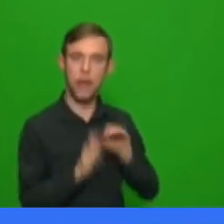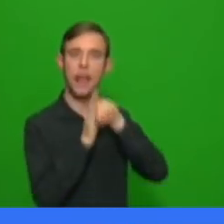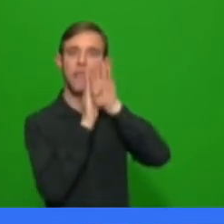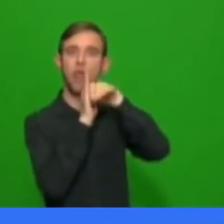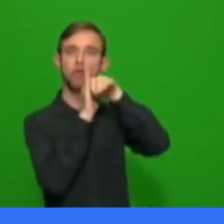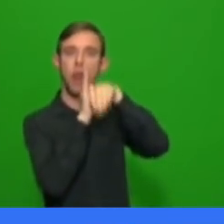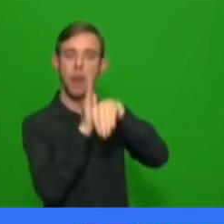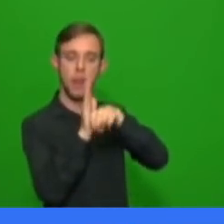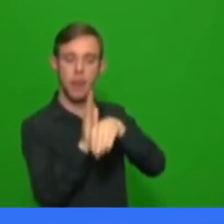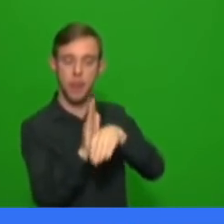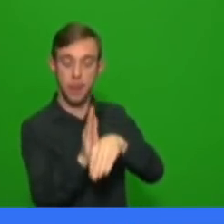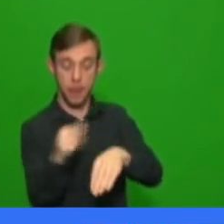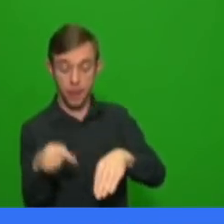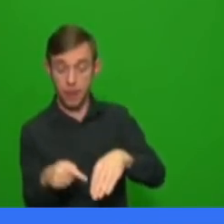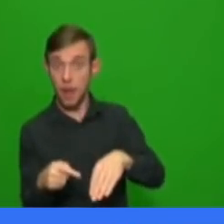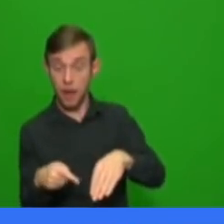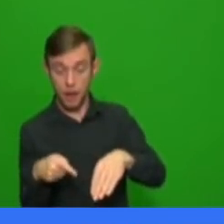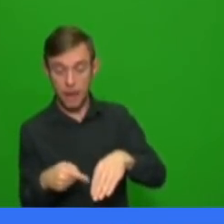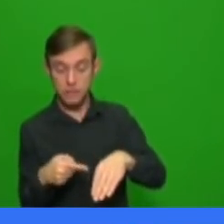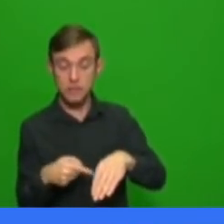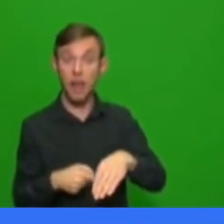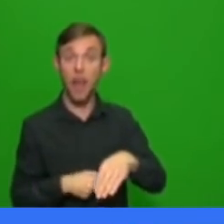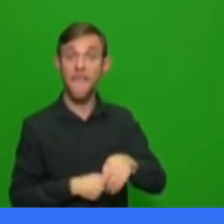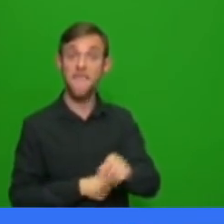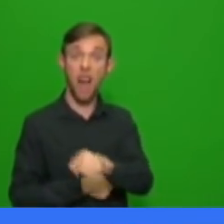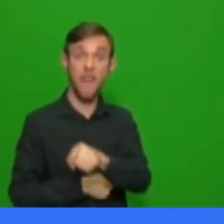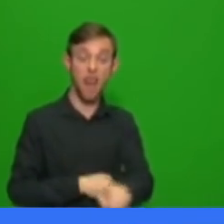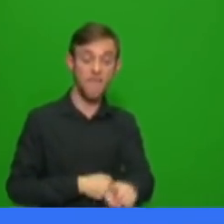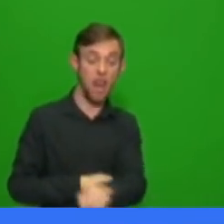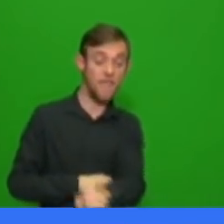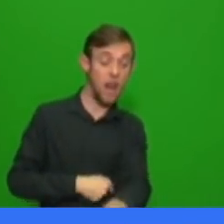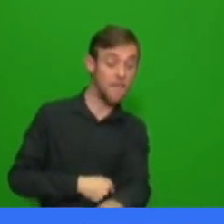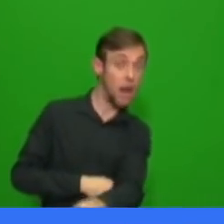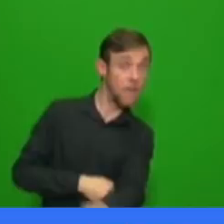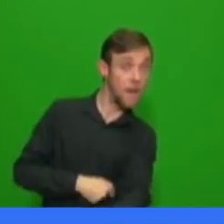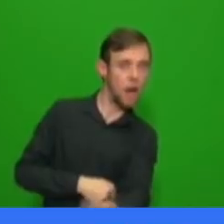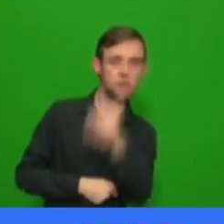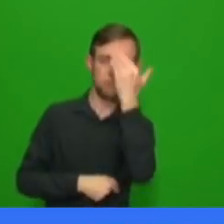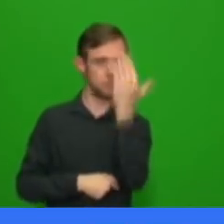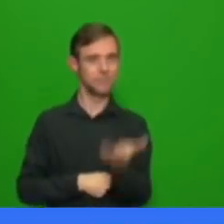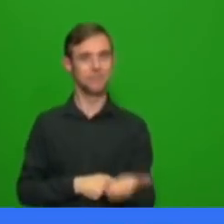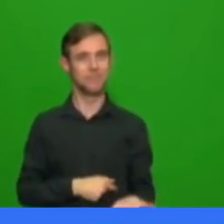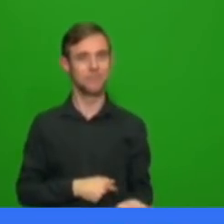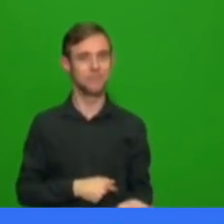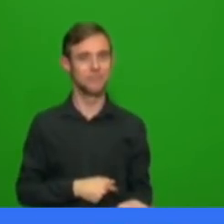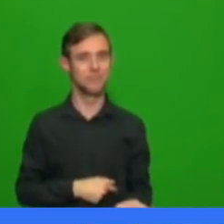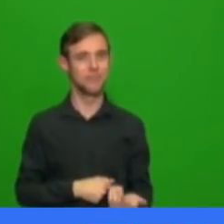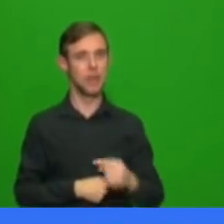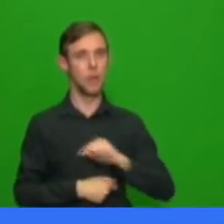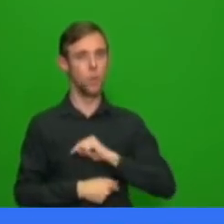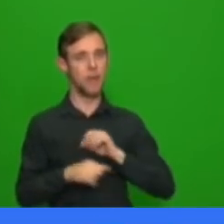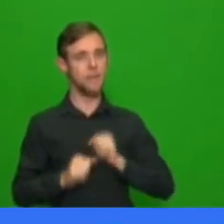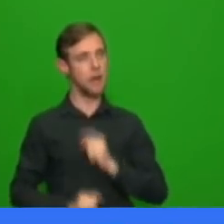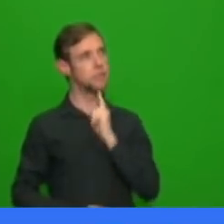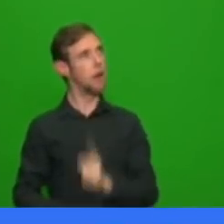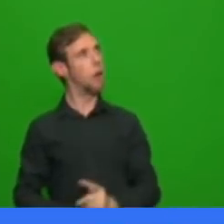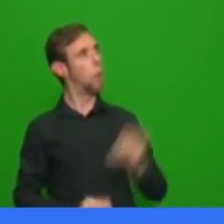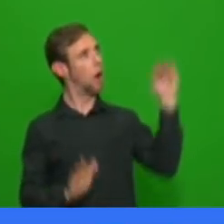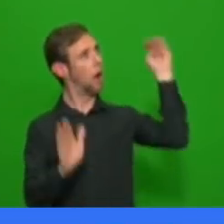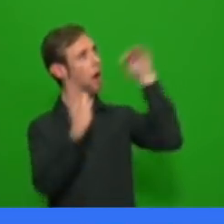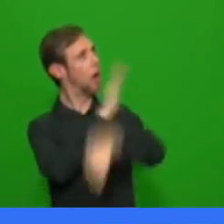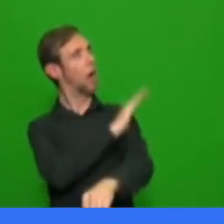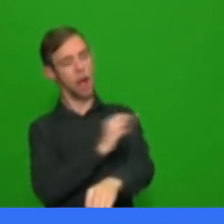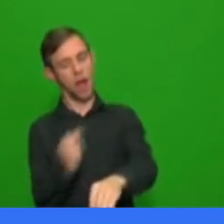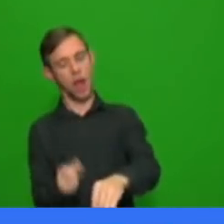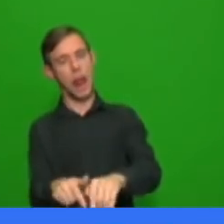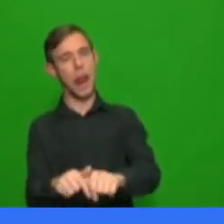but how far down, we do not know as yet. It's not something that we could say confidently, we think it has come down